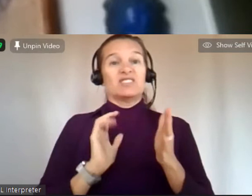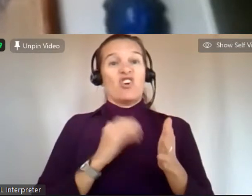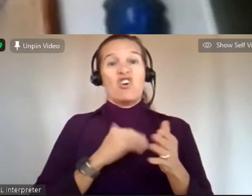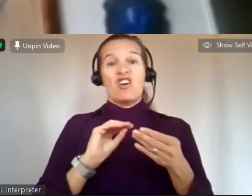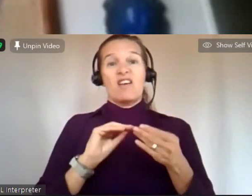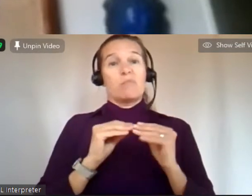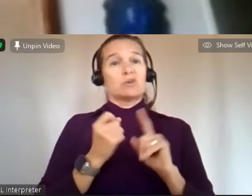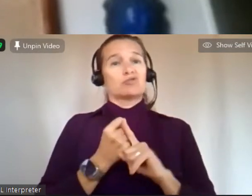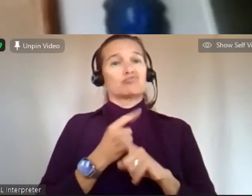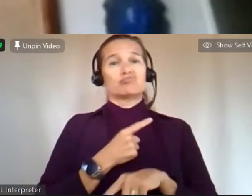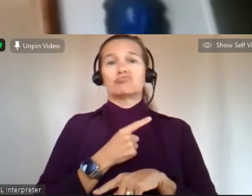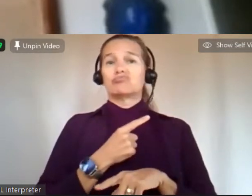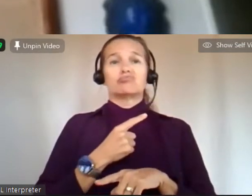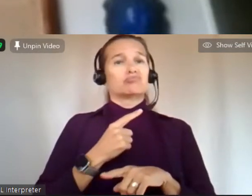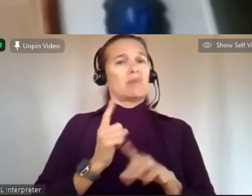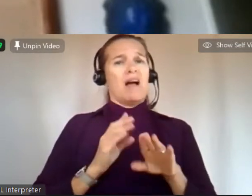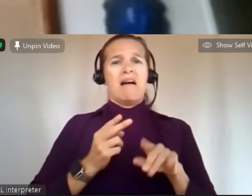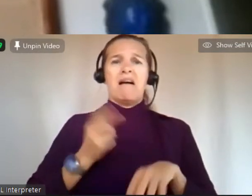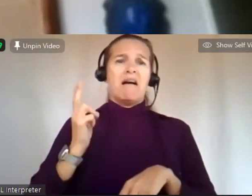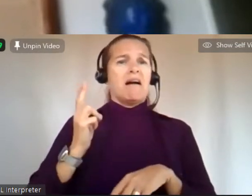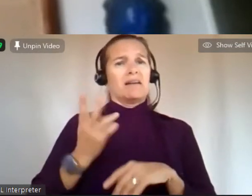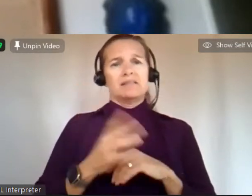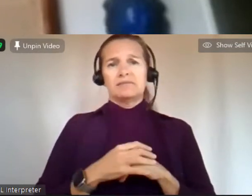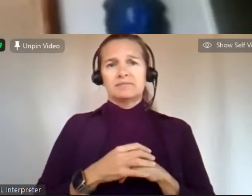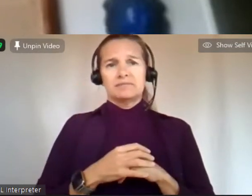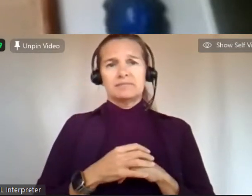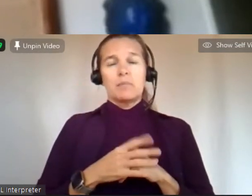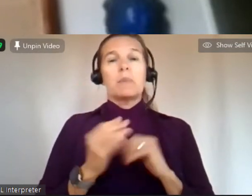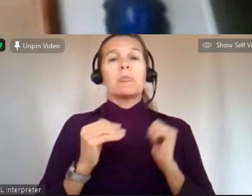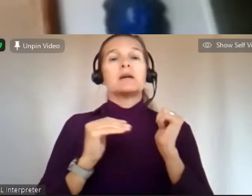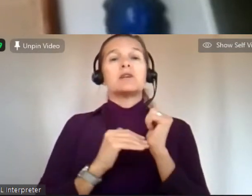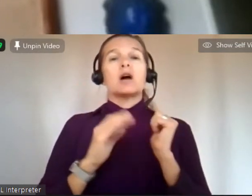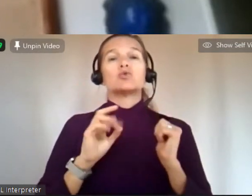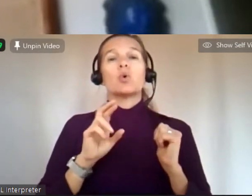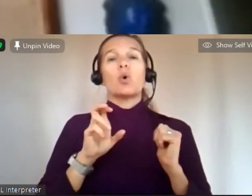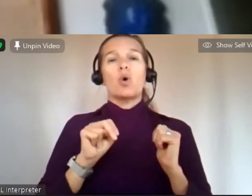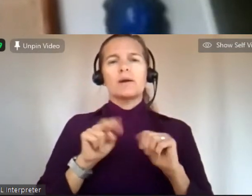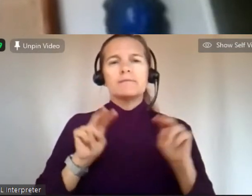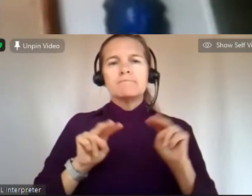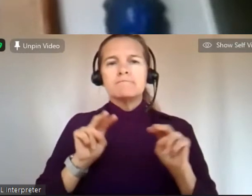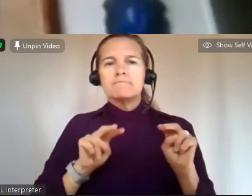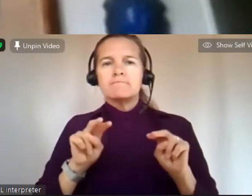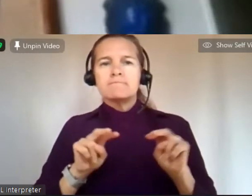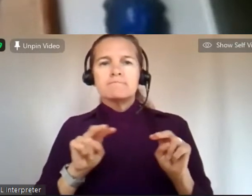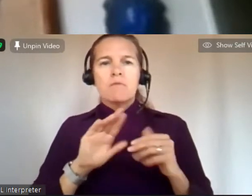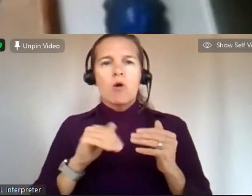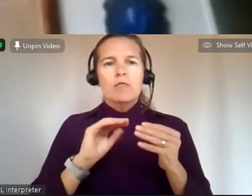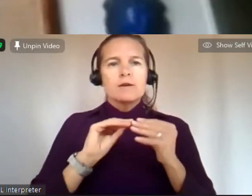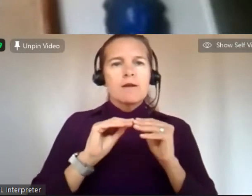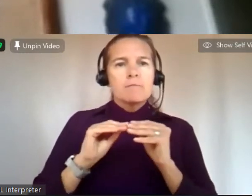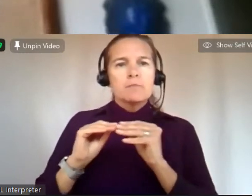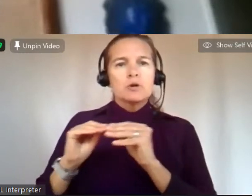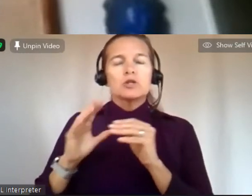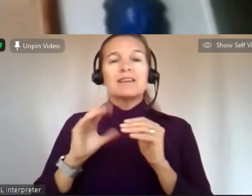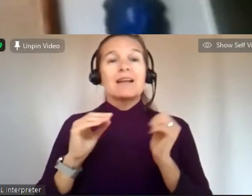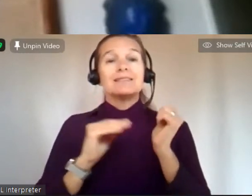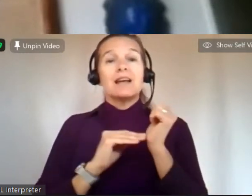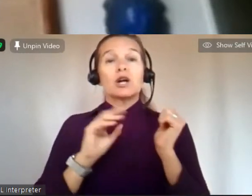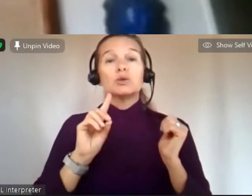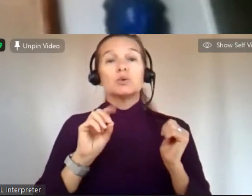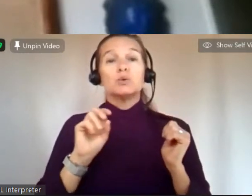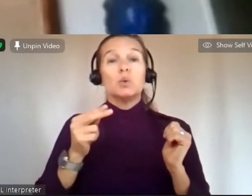the charts. Dr. Coren has been reviewing this and will continue to do so. And Dr. Duhan has